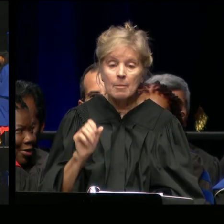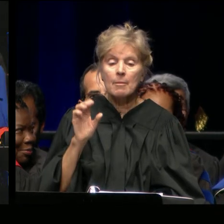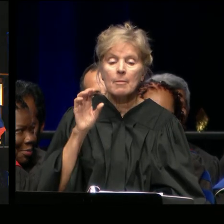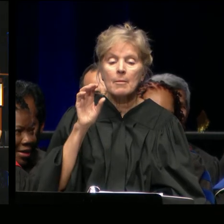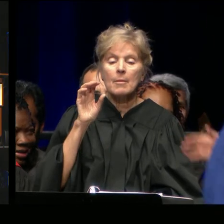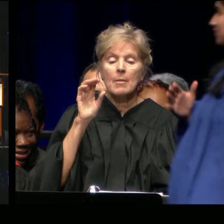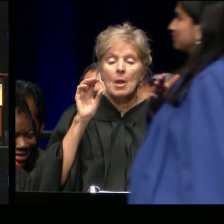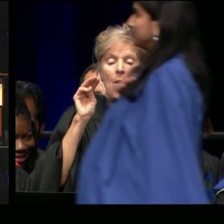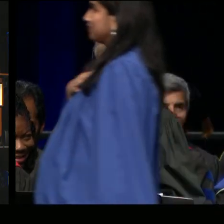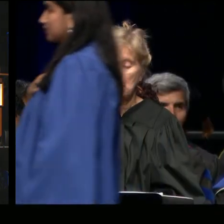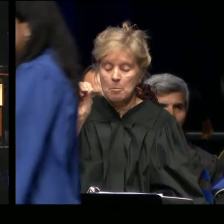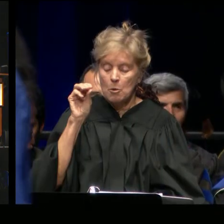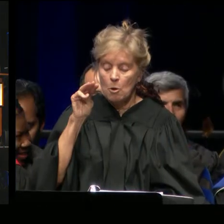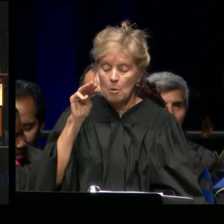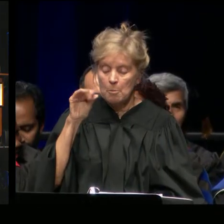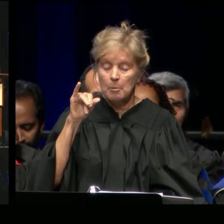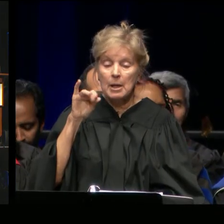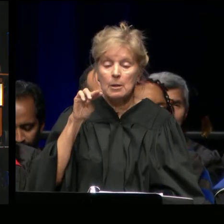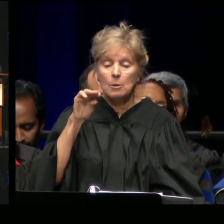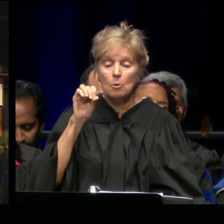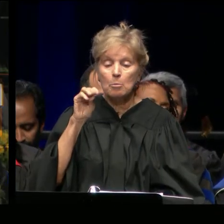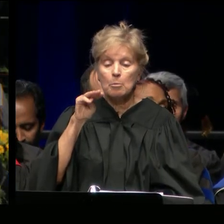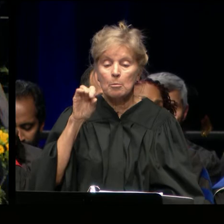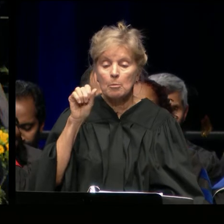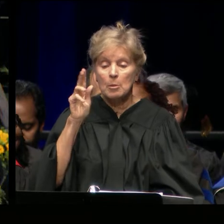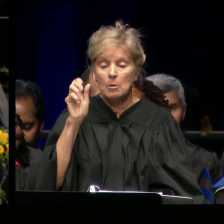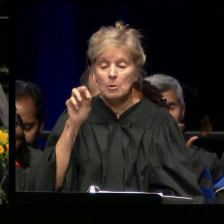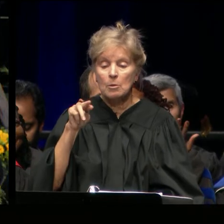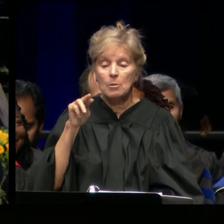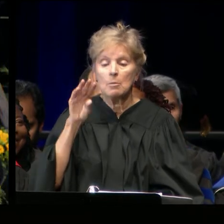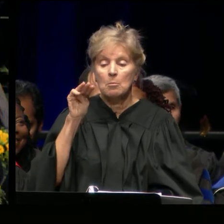Momin Unesson Alam Monmon.